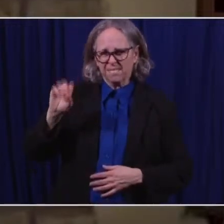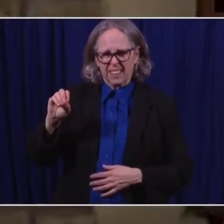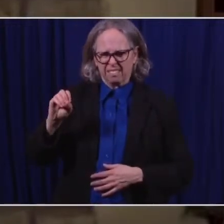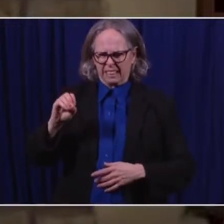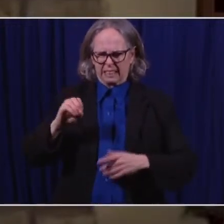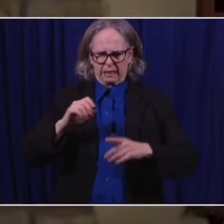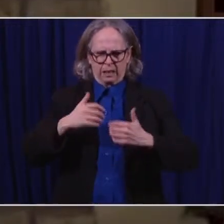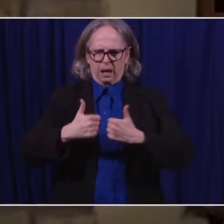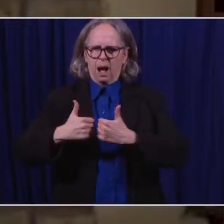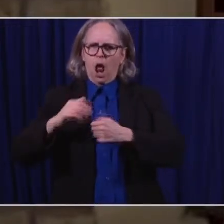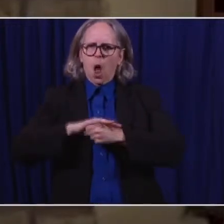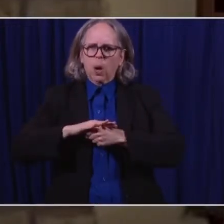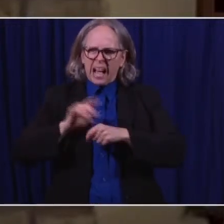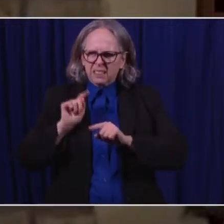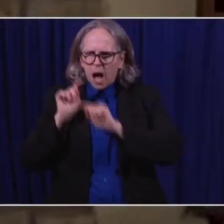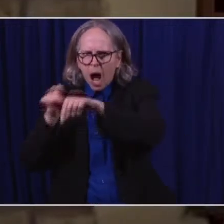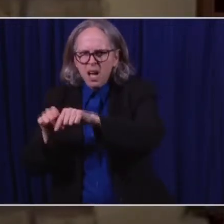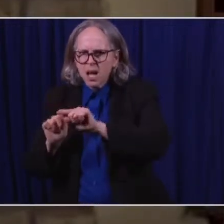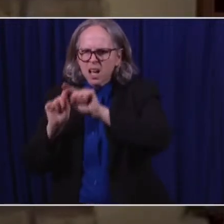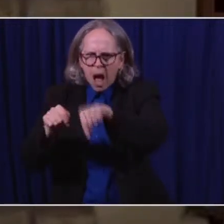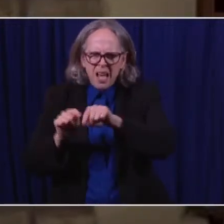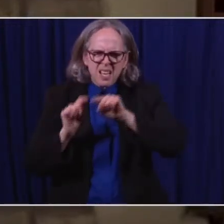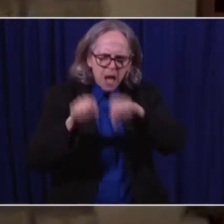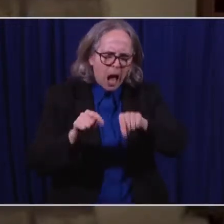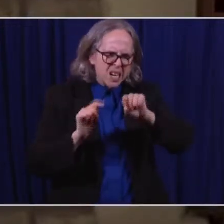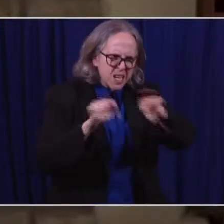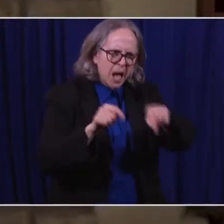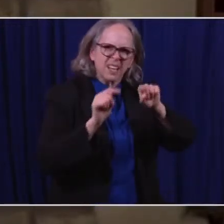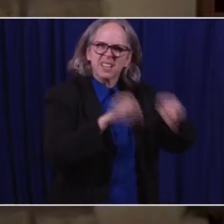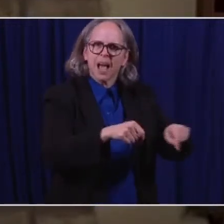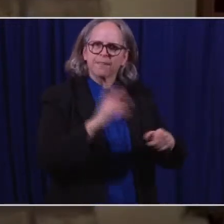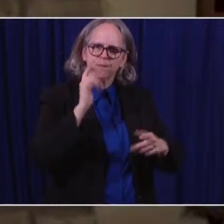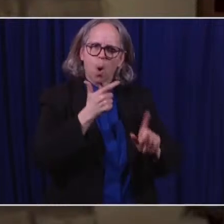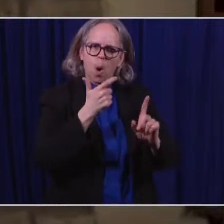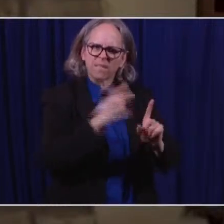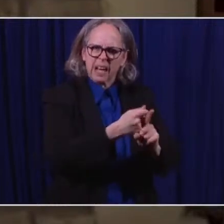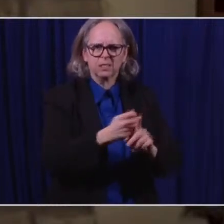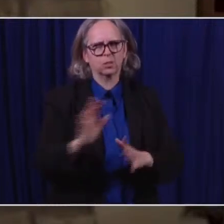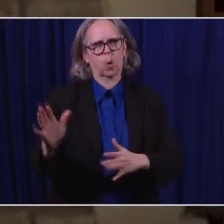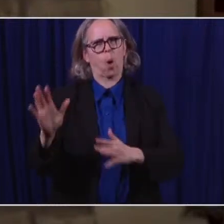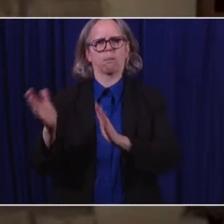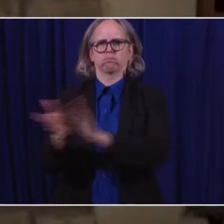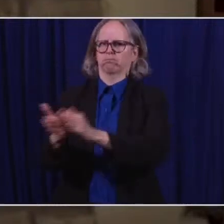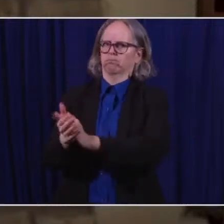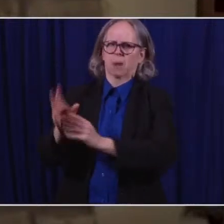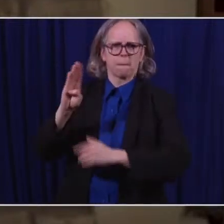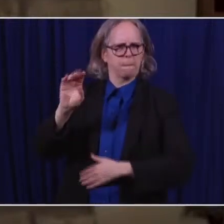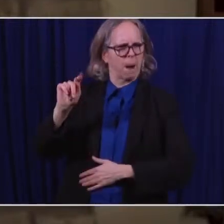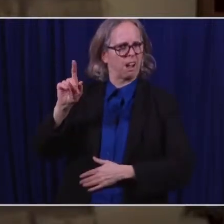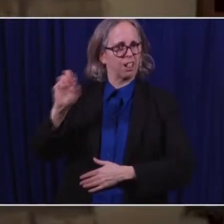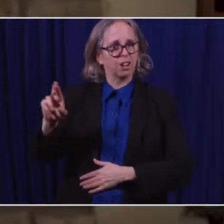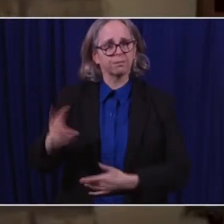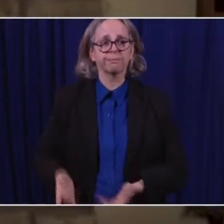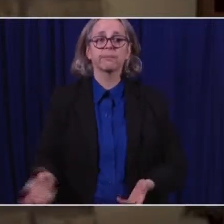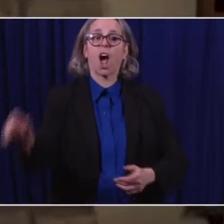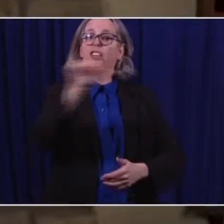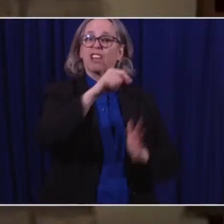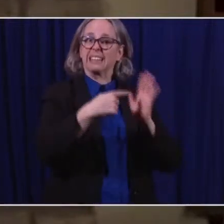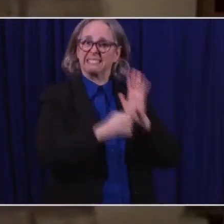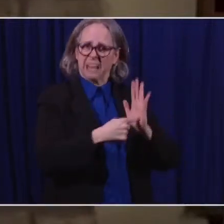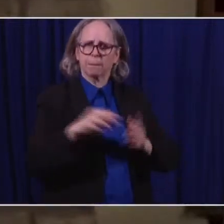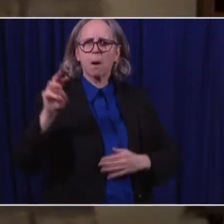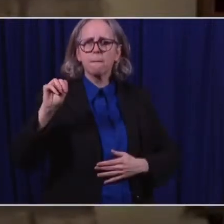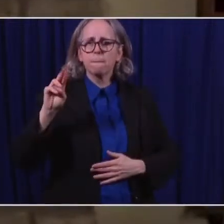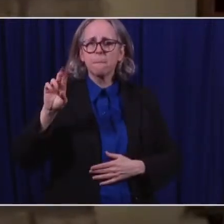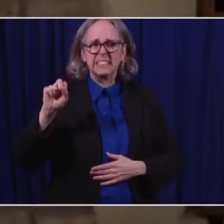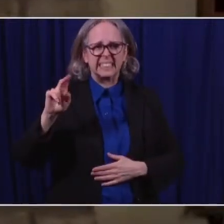off to Butler County. Thank you very, very much. Muskingum County has done a great job in this as well. A smaller county, but